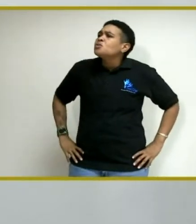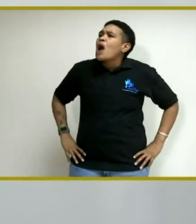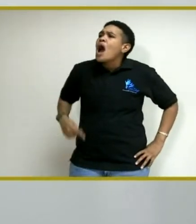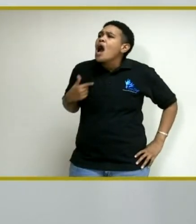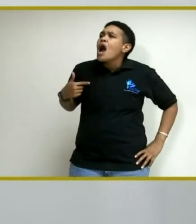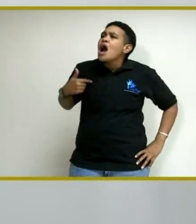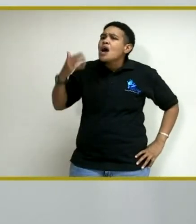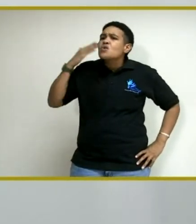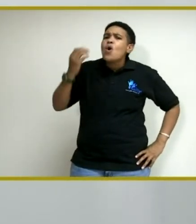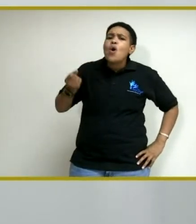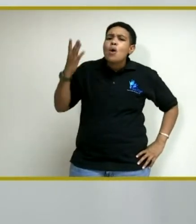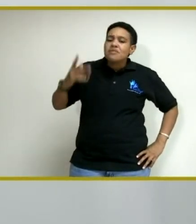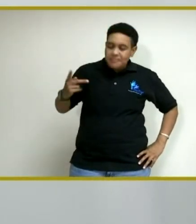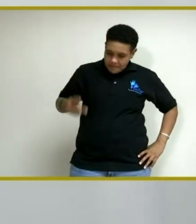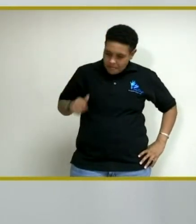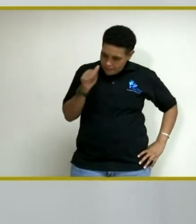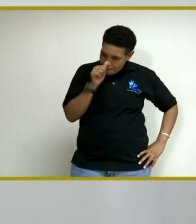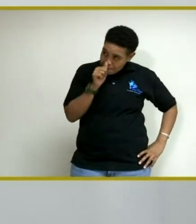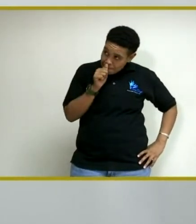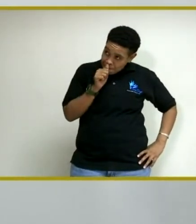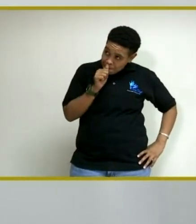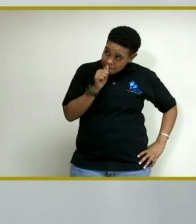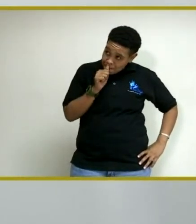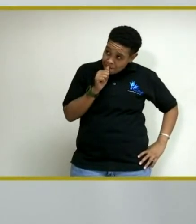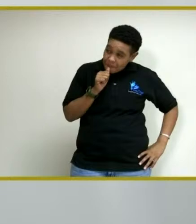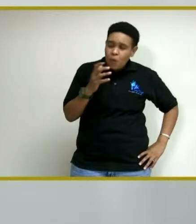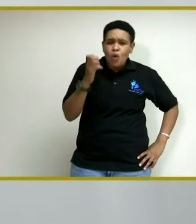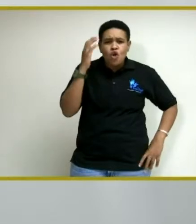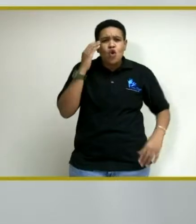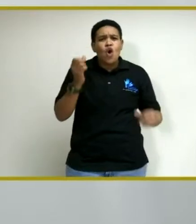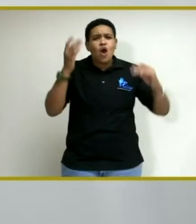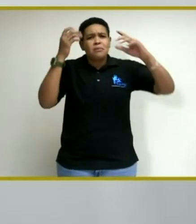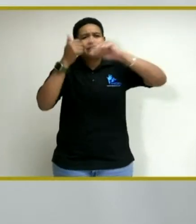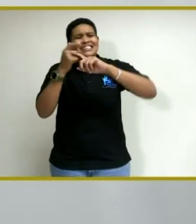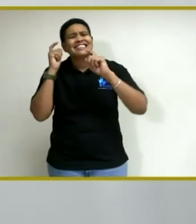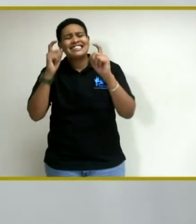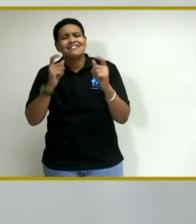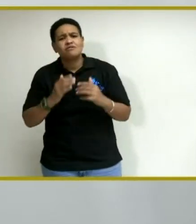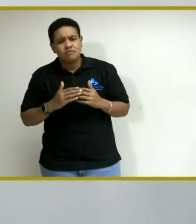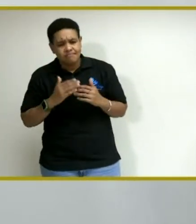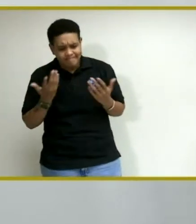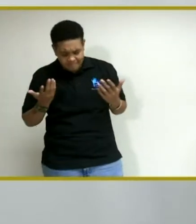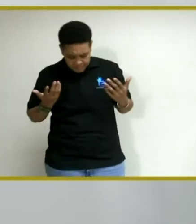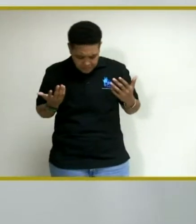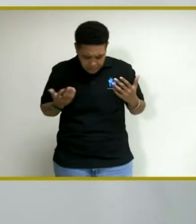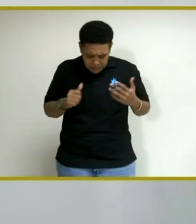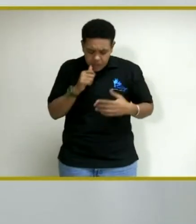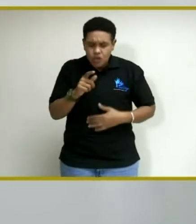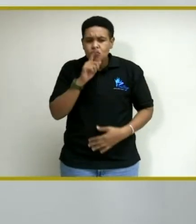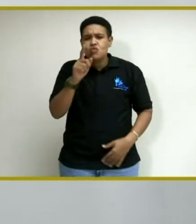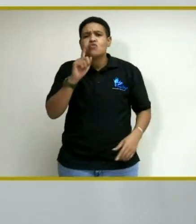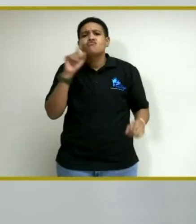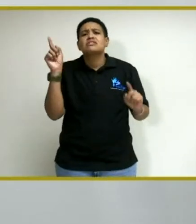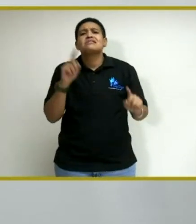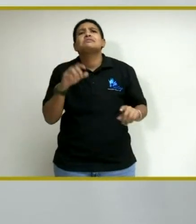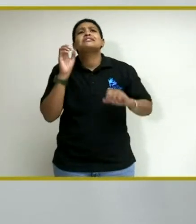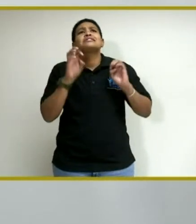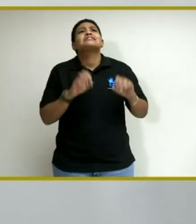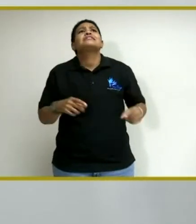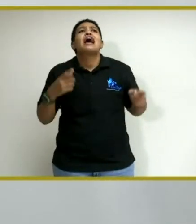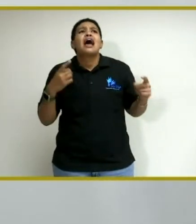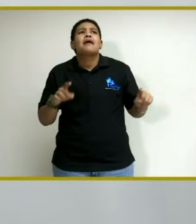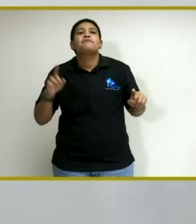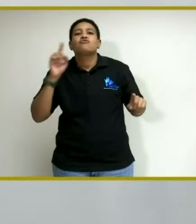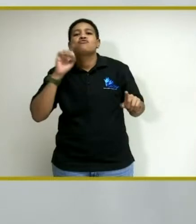public health, to give so many sort of uncertain responses